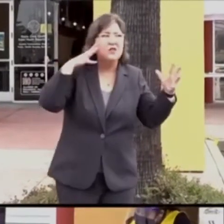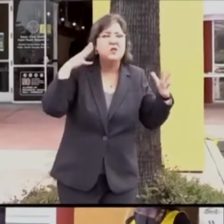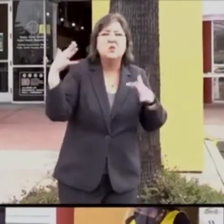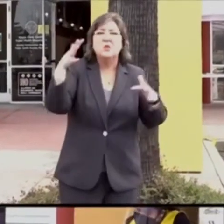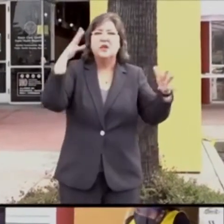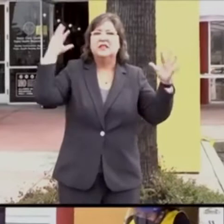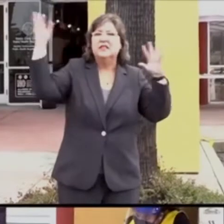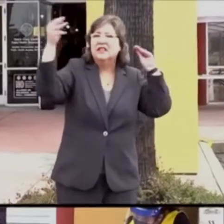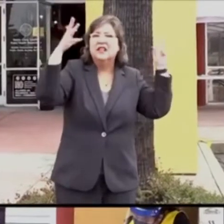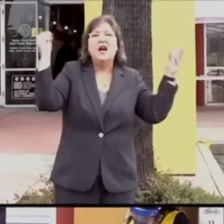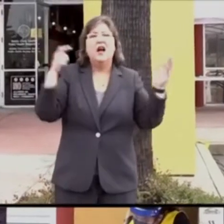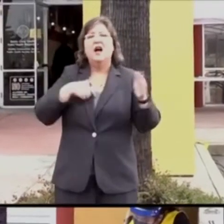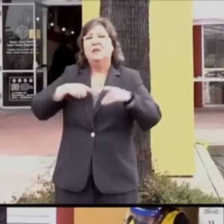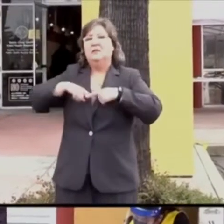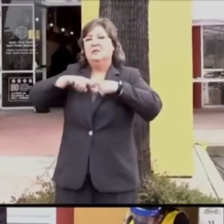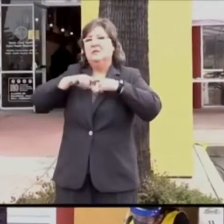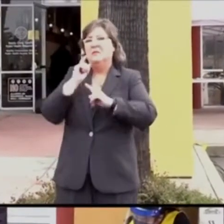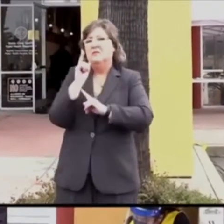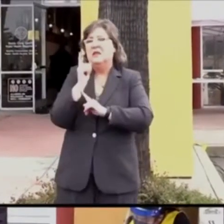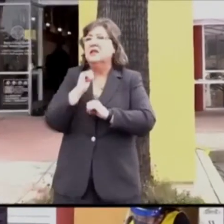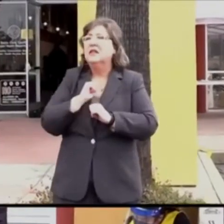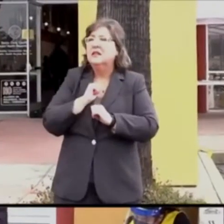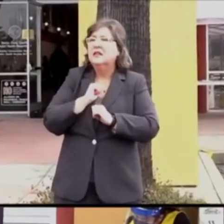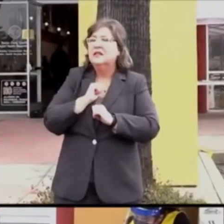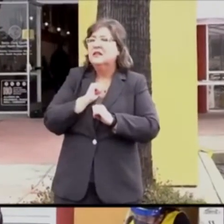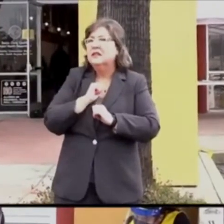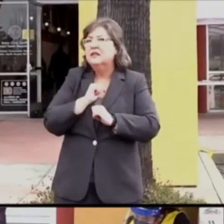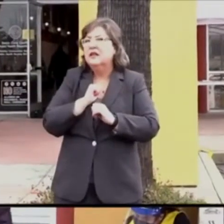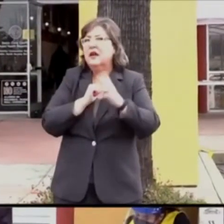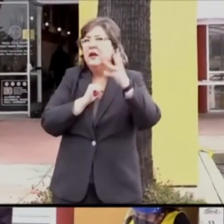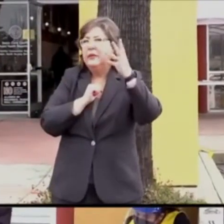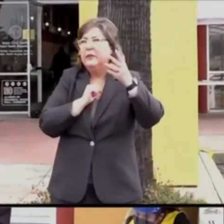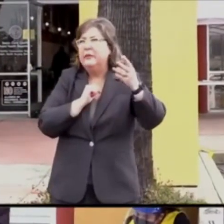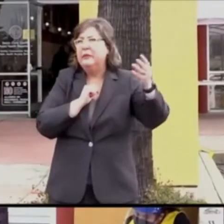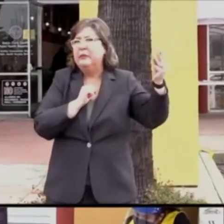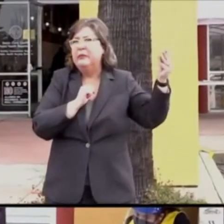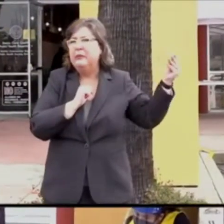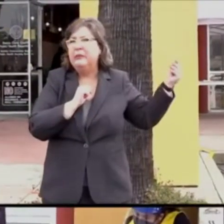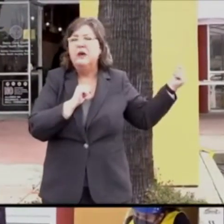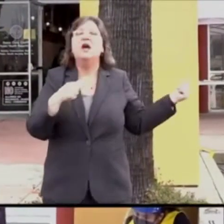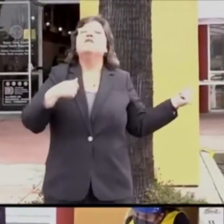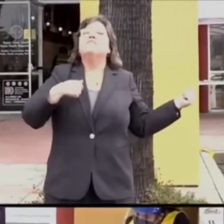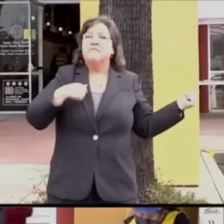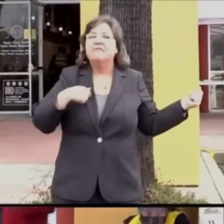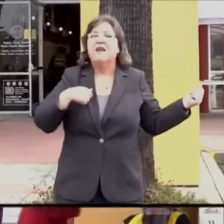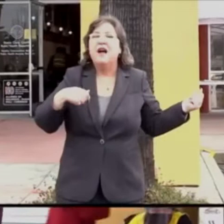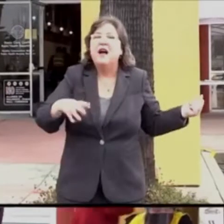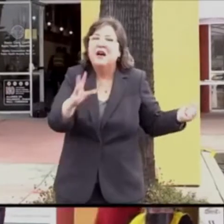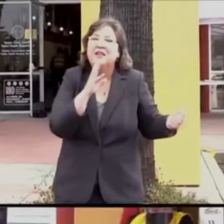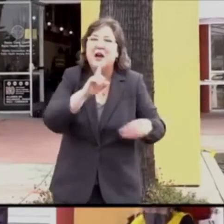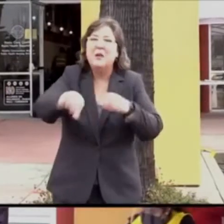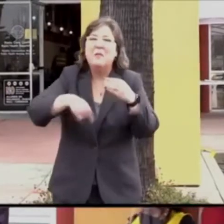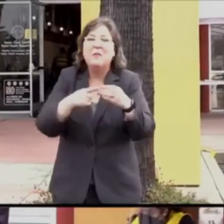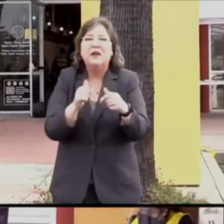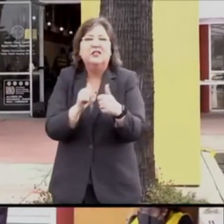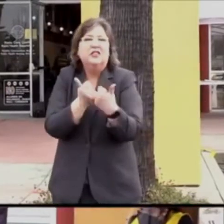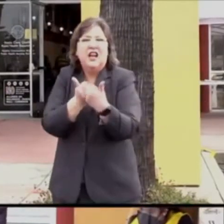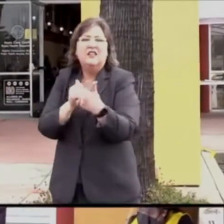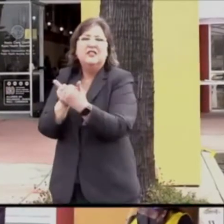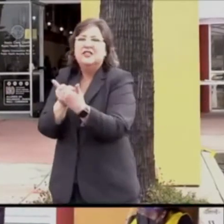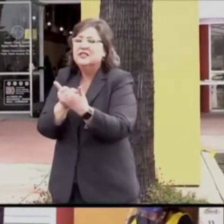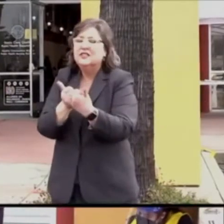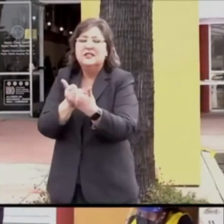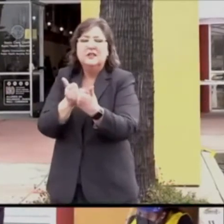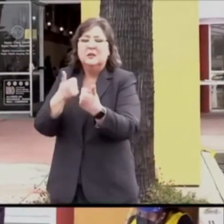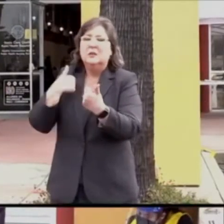going on, but let me just talk a little bit about the challenges that we're facing. We